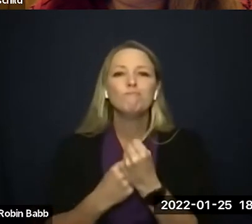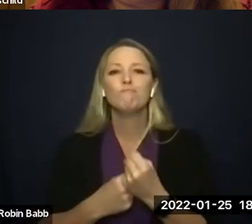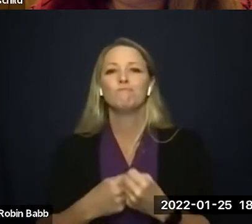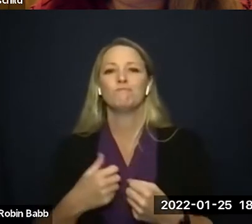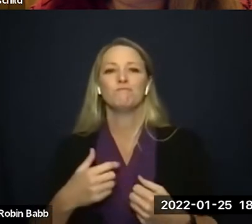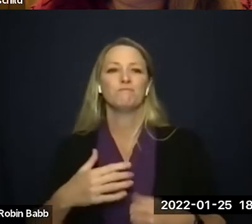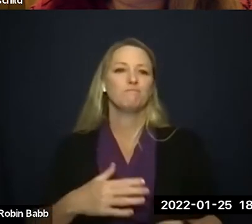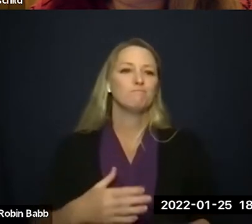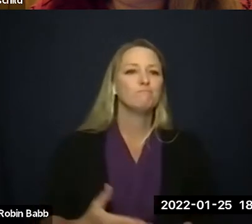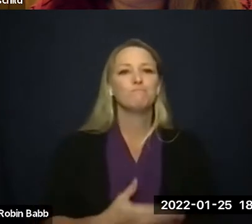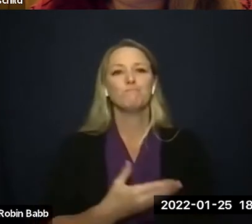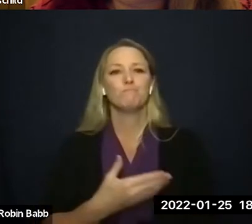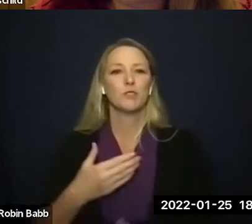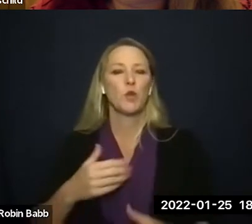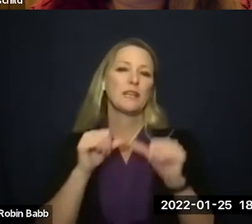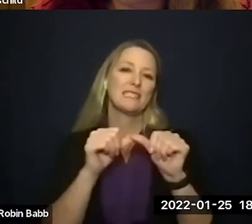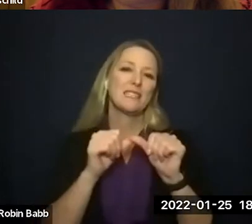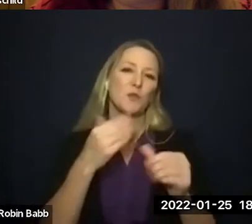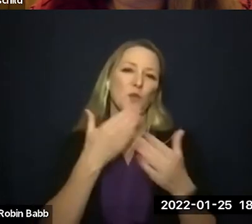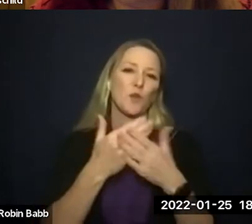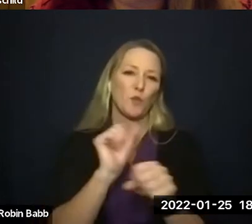work with the public health